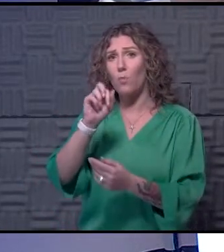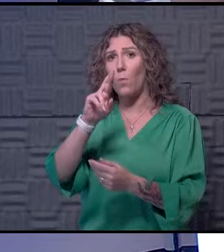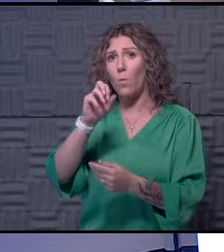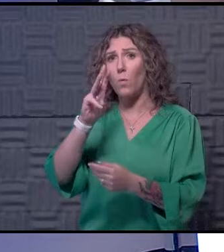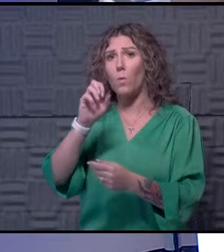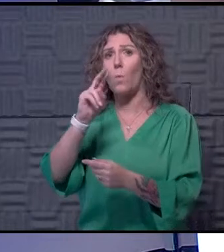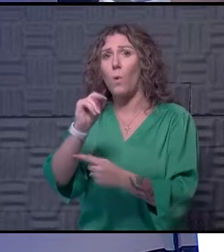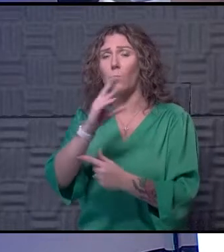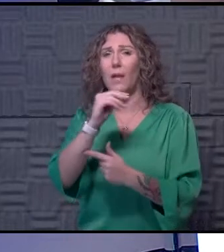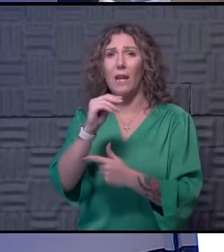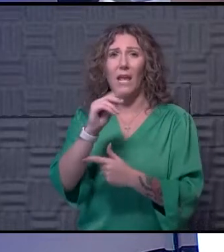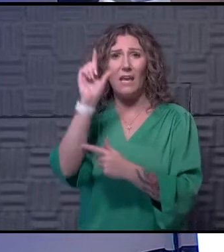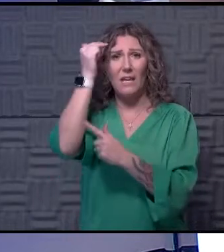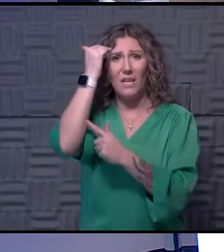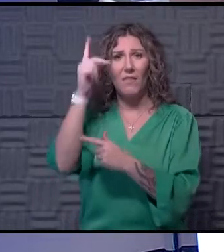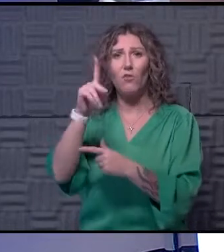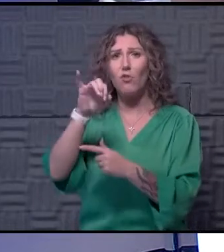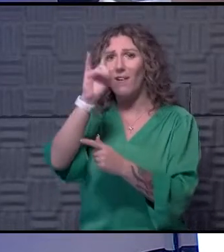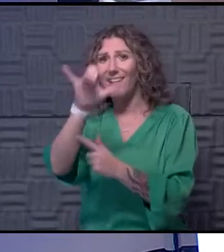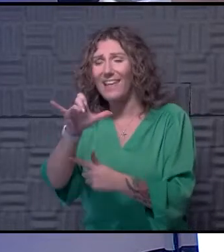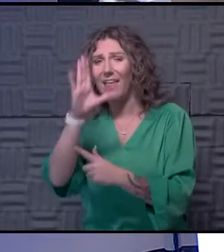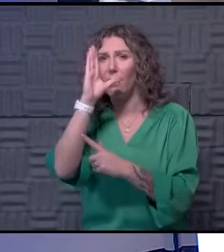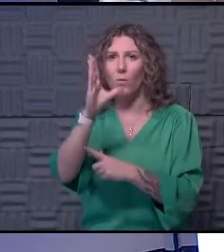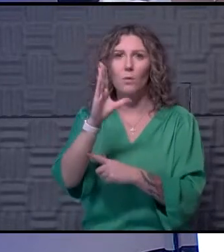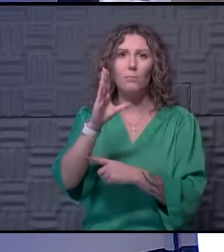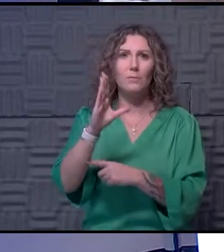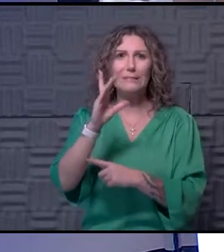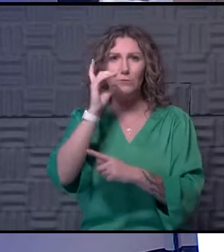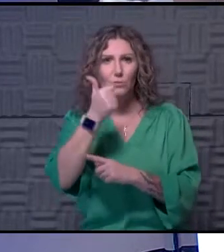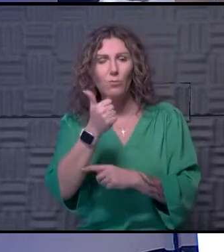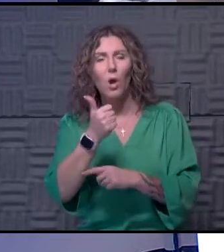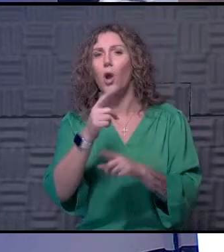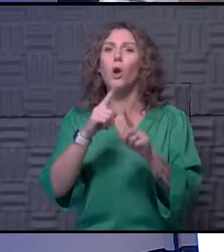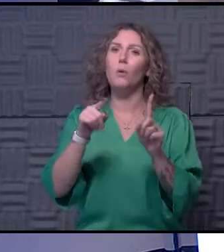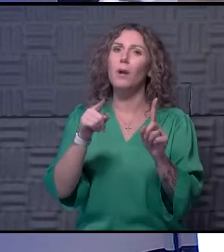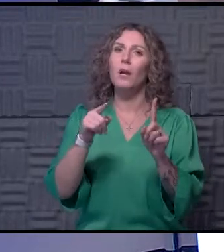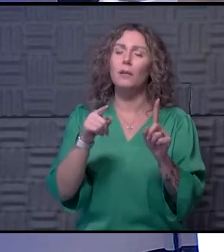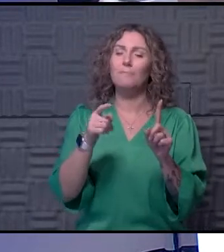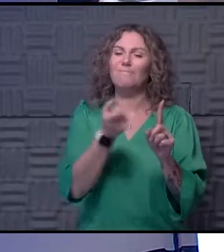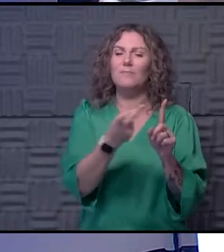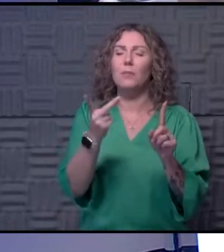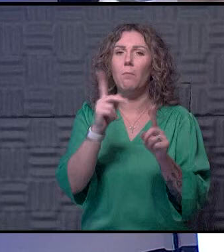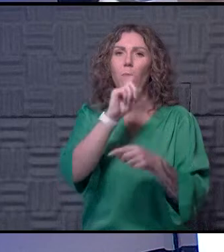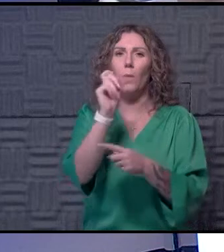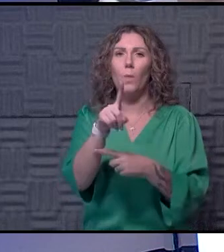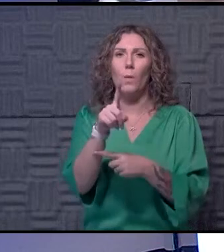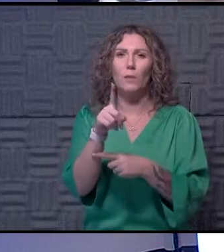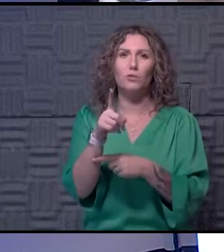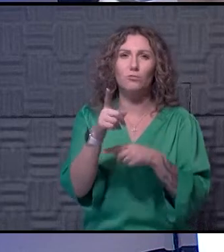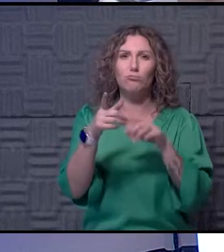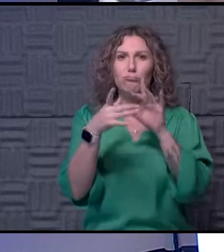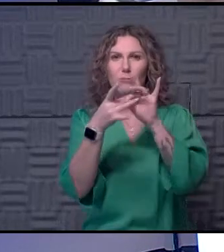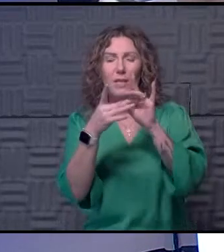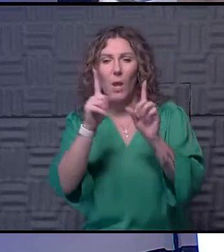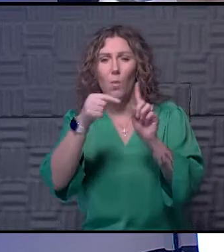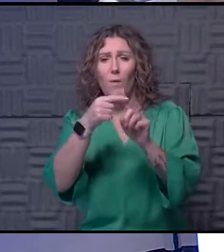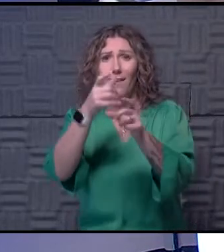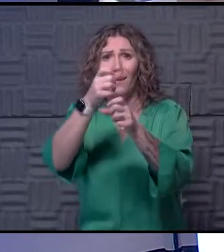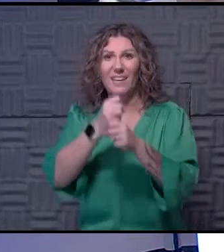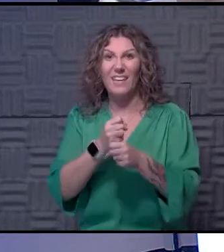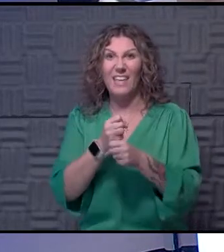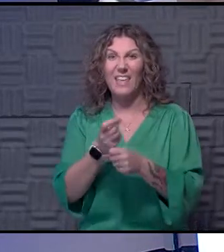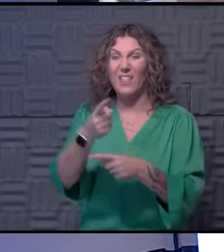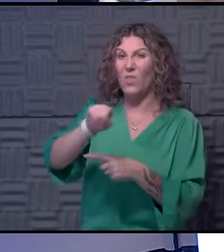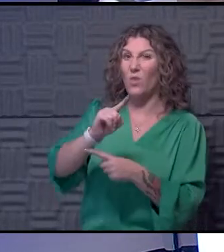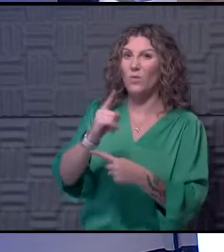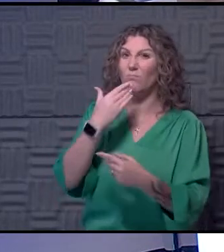are on tomorrow, which I know you're going to talk more we're gonna about in a talk about second. But I think some of these questions related around when they can get it, that those would be good